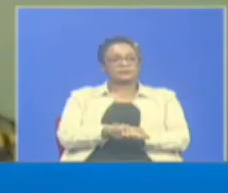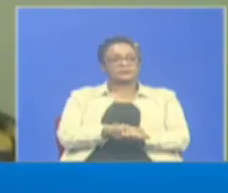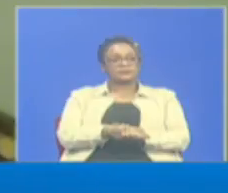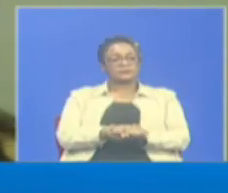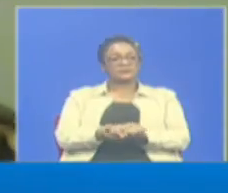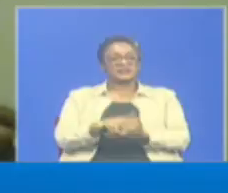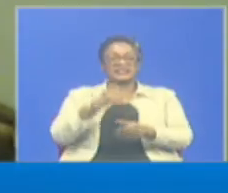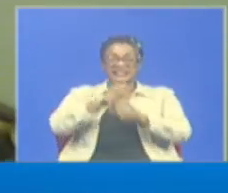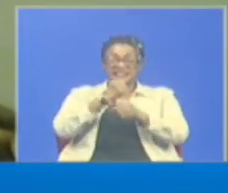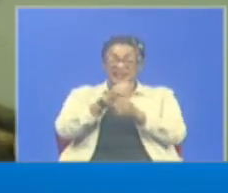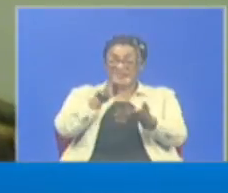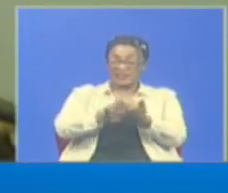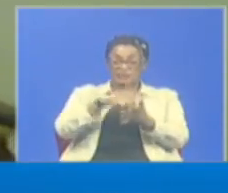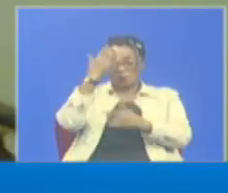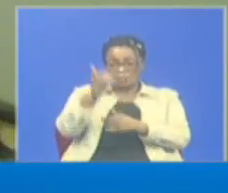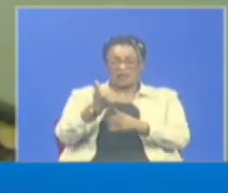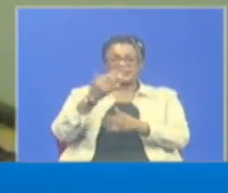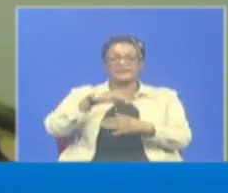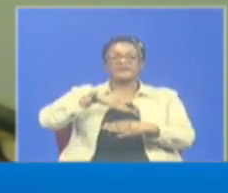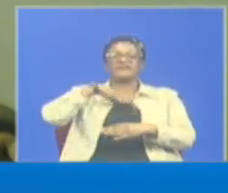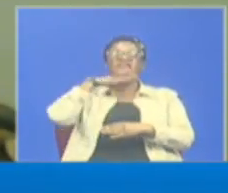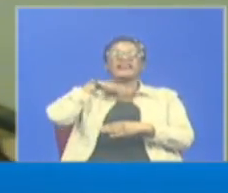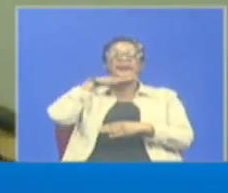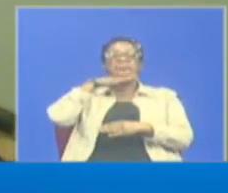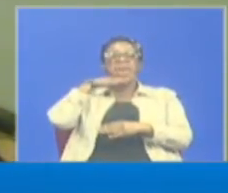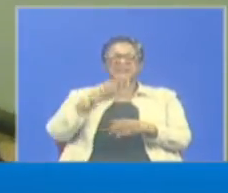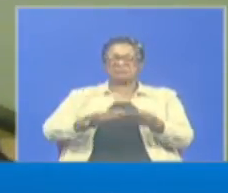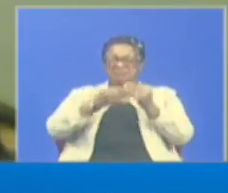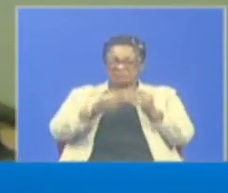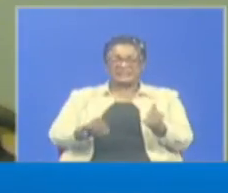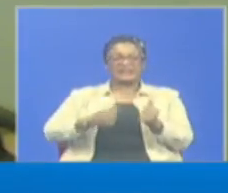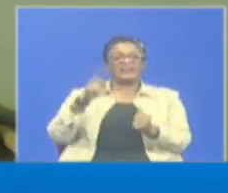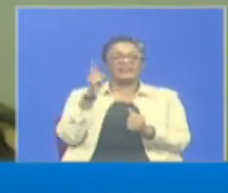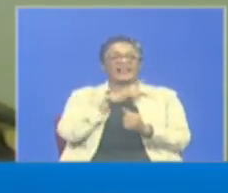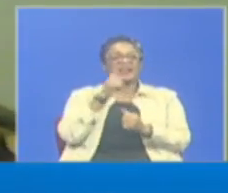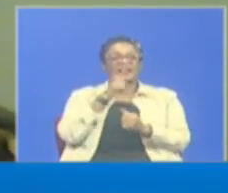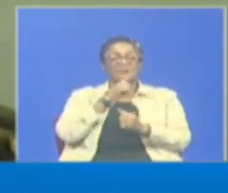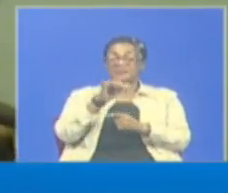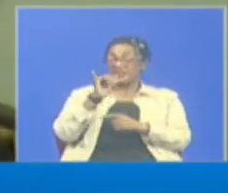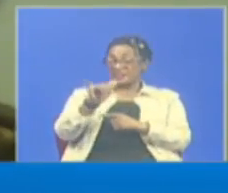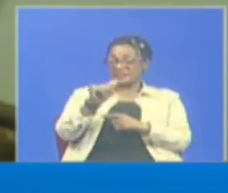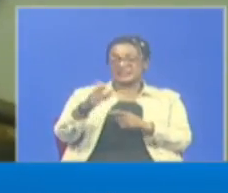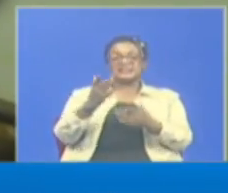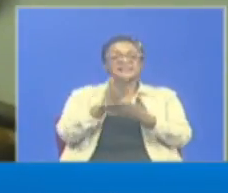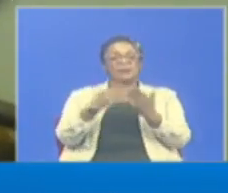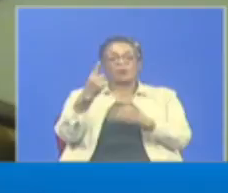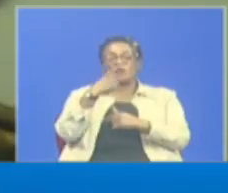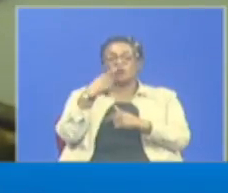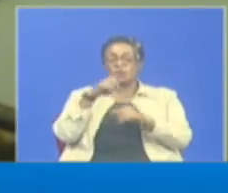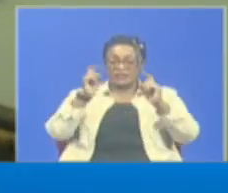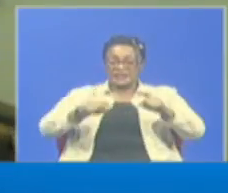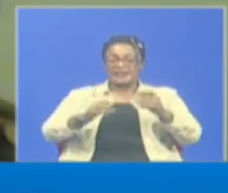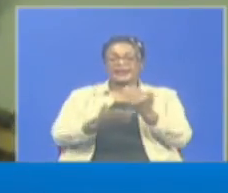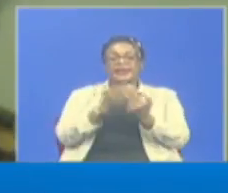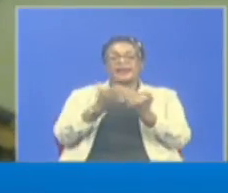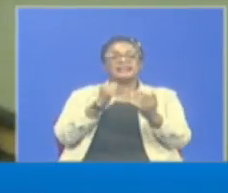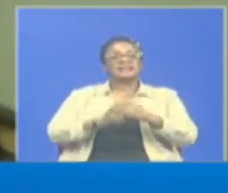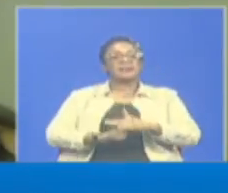out into the rain because she was fed up. She had been beaten thoroughly. That is somebody who needed care and support.